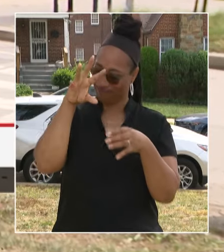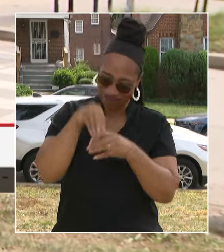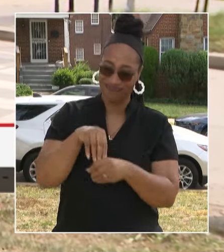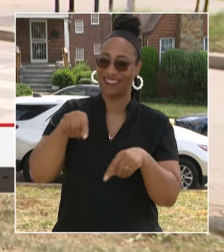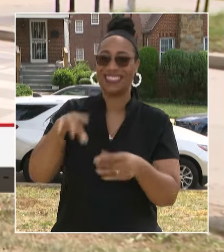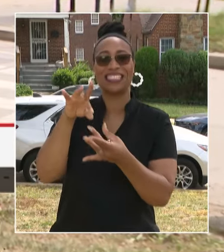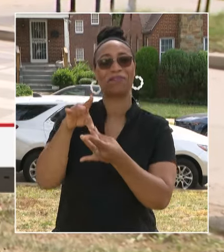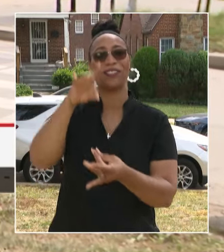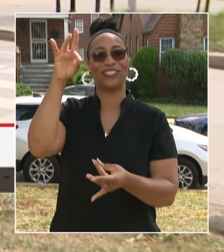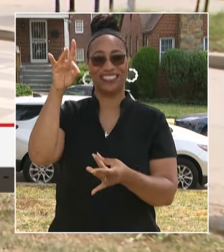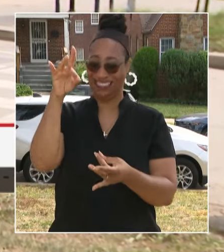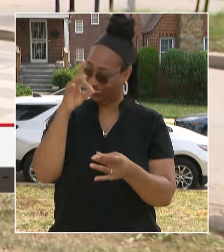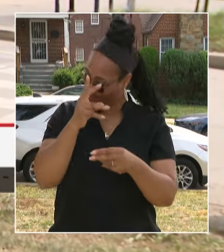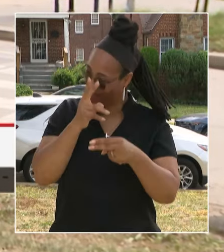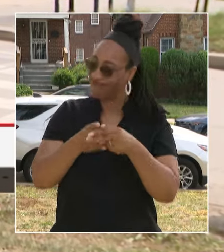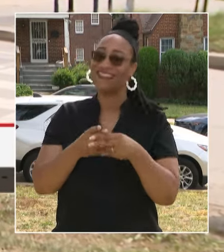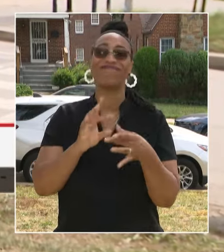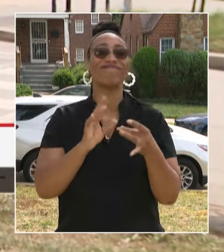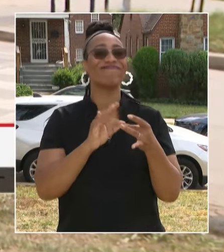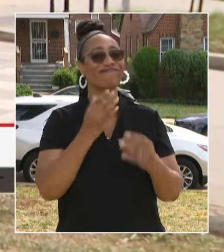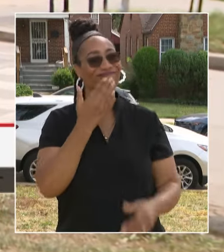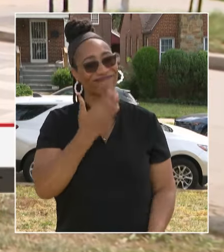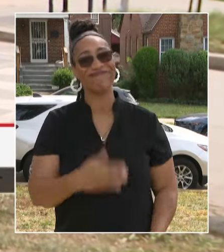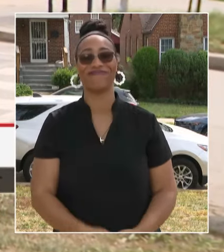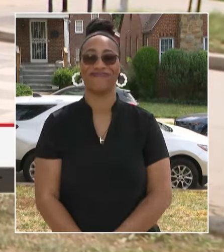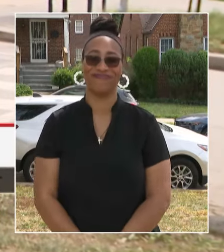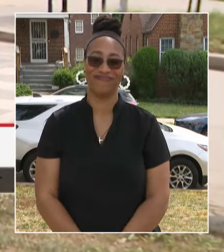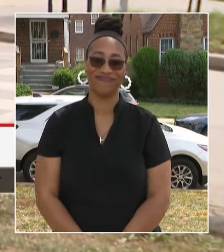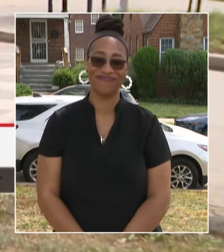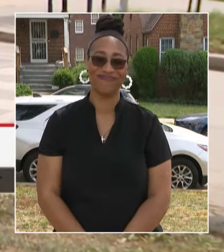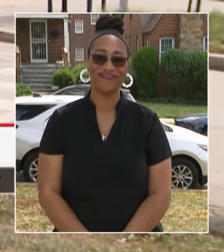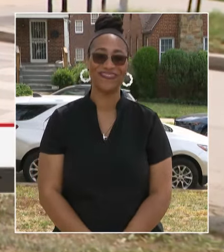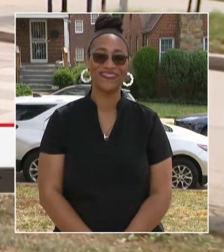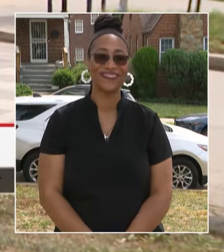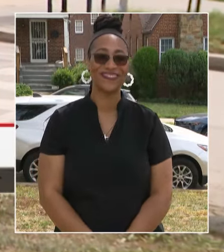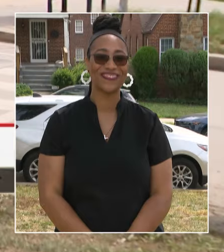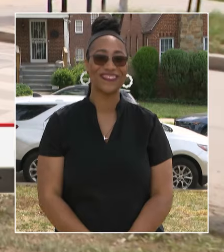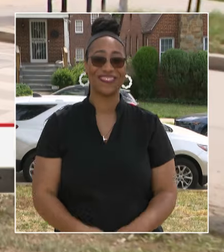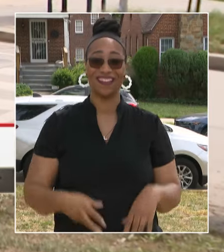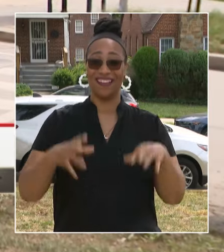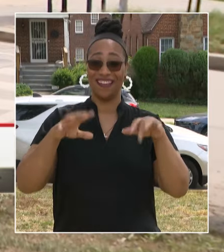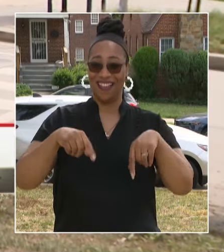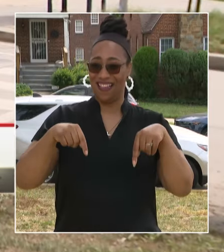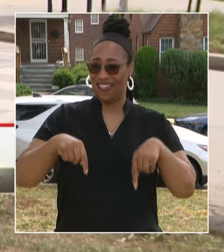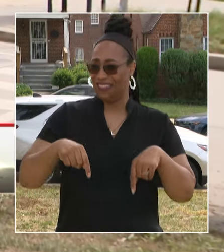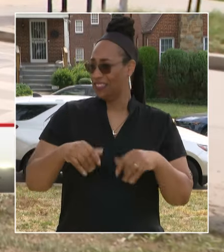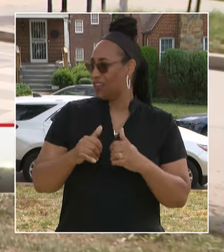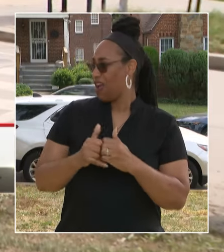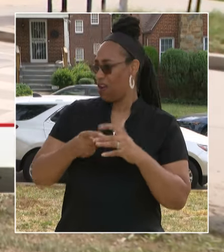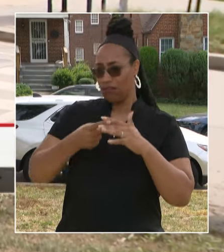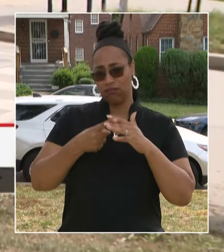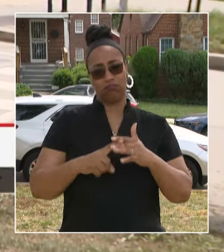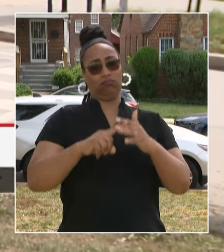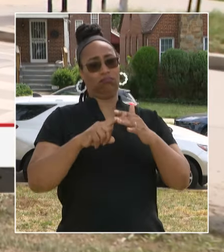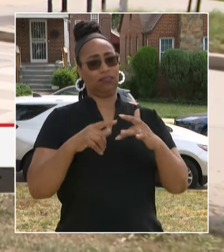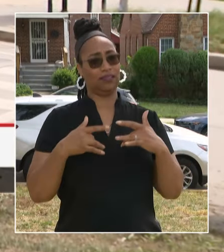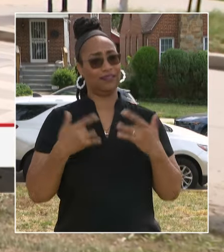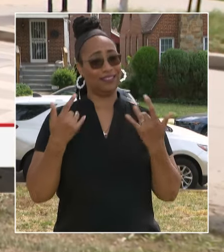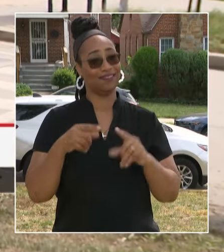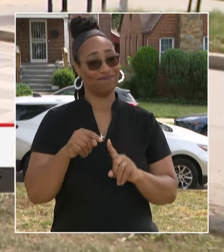With that, how did we get to this point? Last February, in honor of Black History Month,